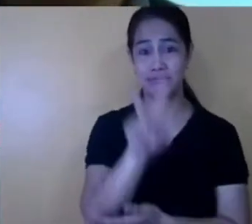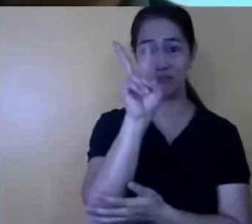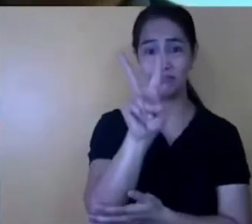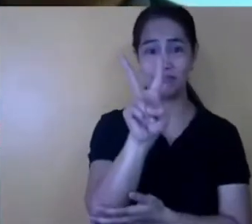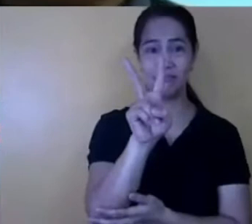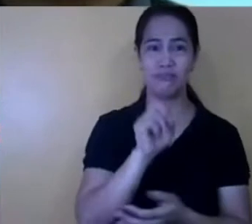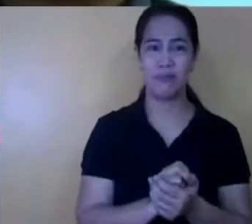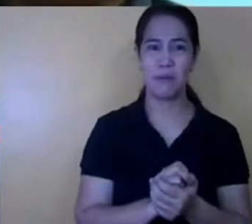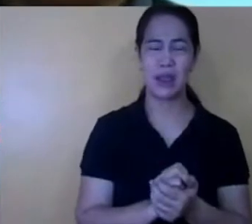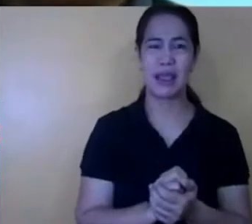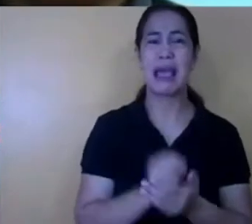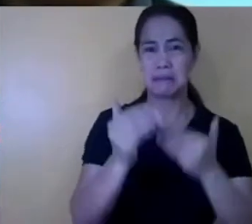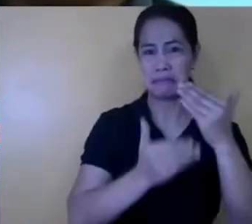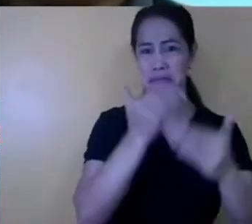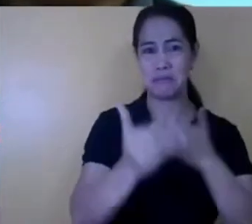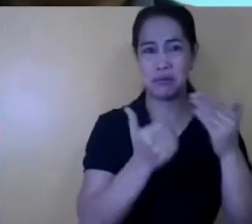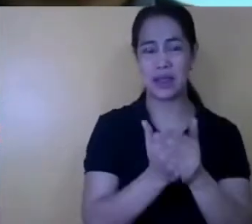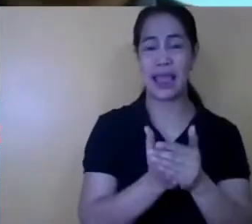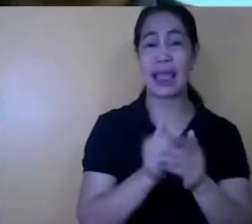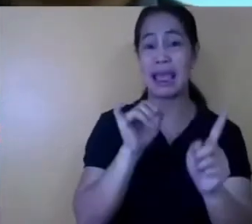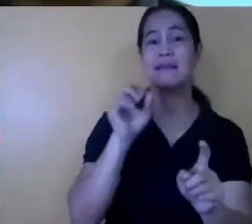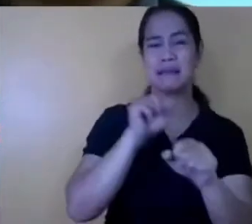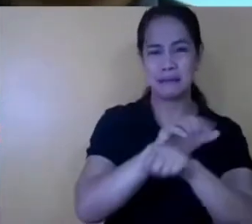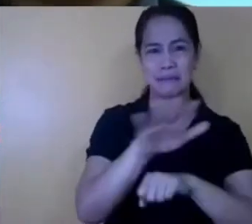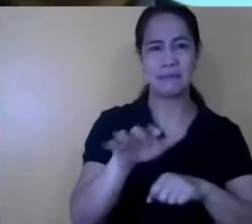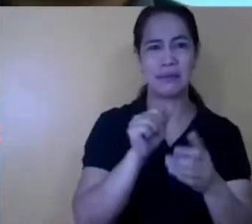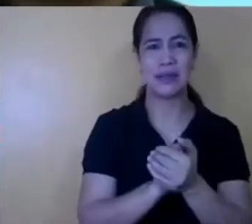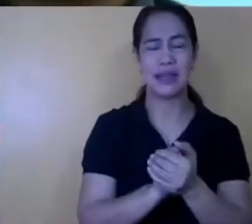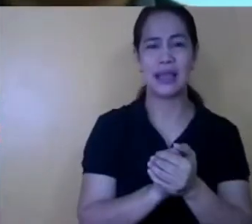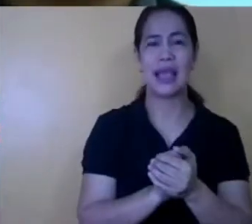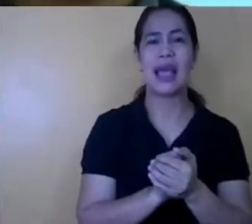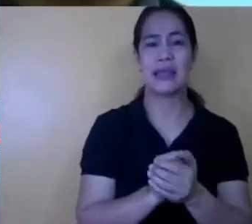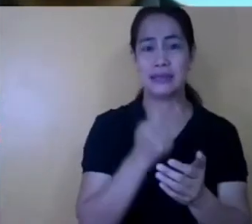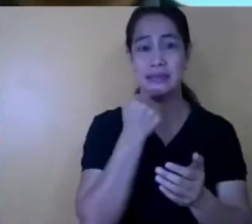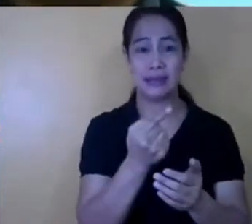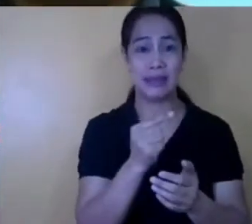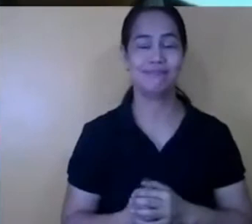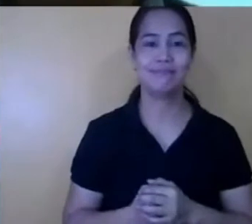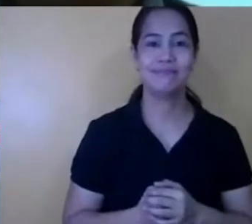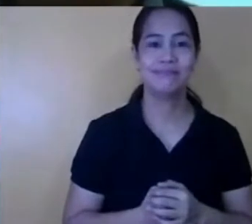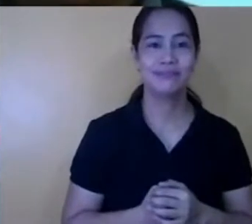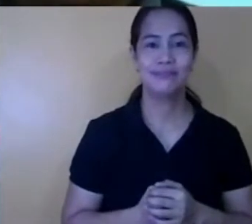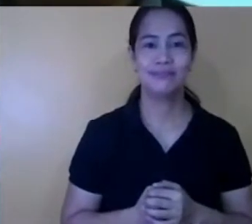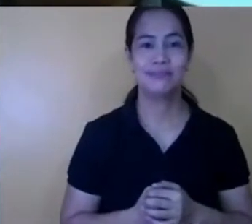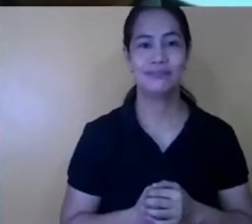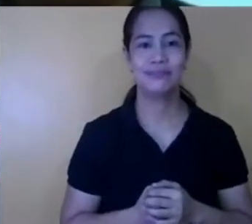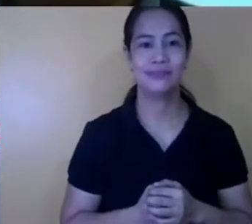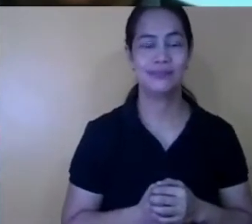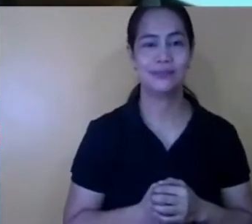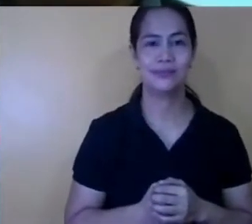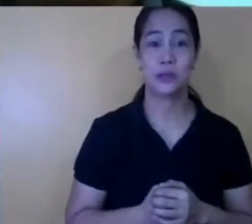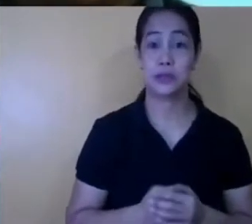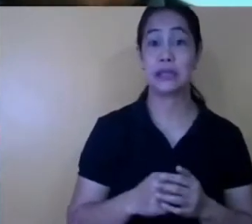progress of implementation as articulated in the VS performance indicator. In 3,